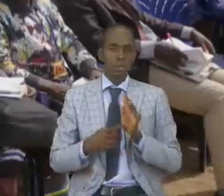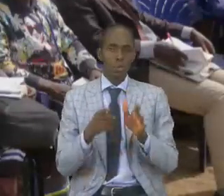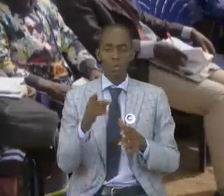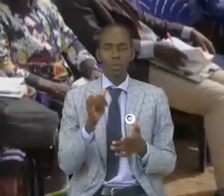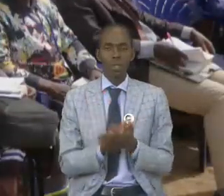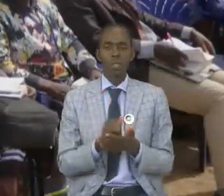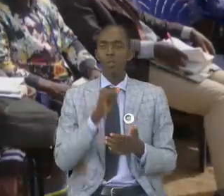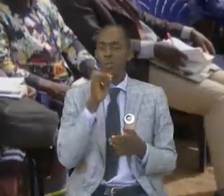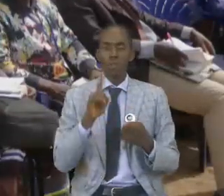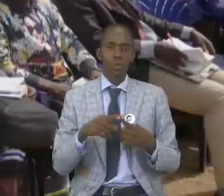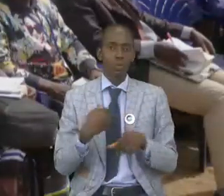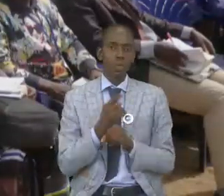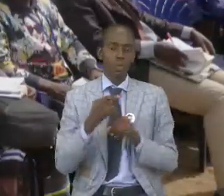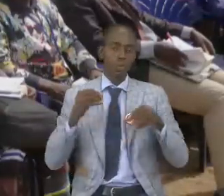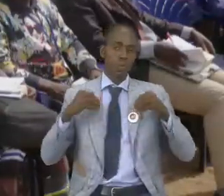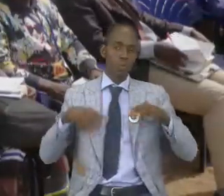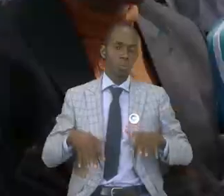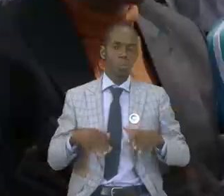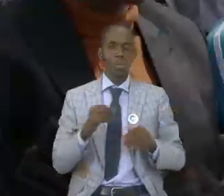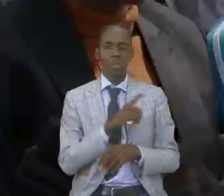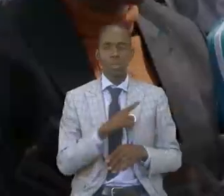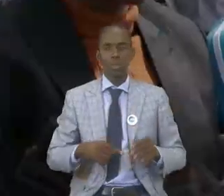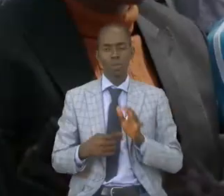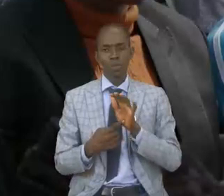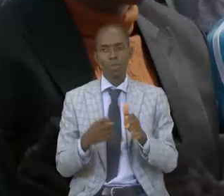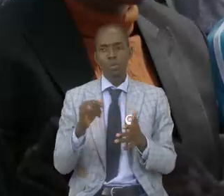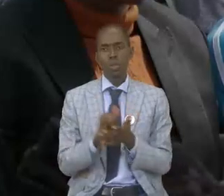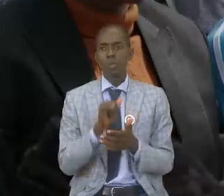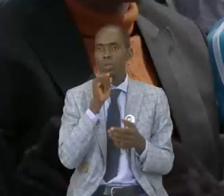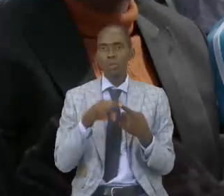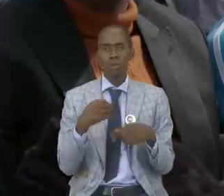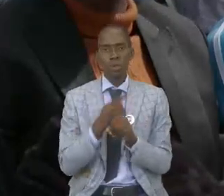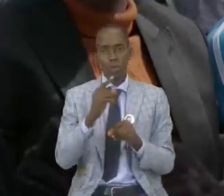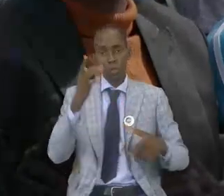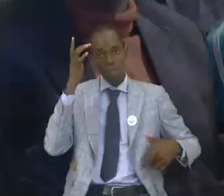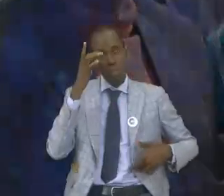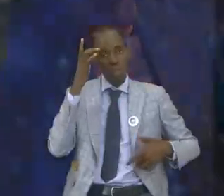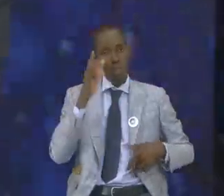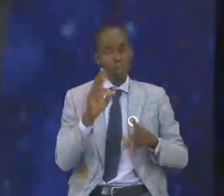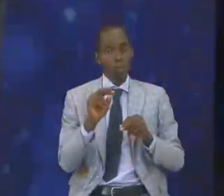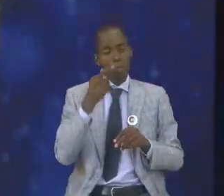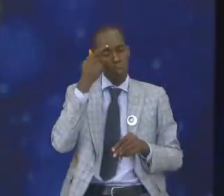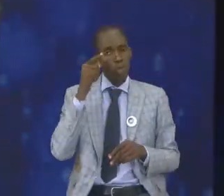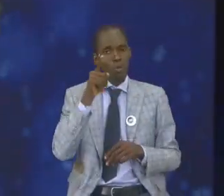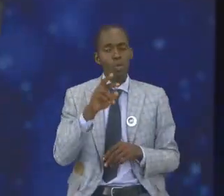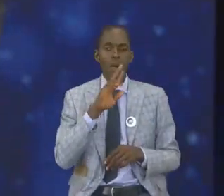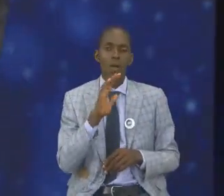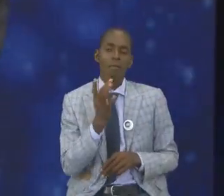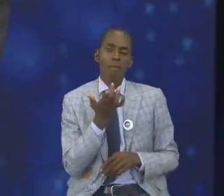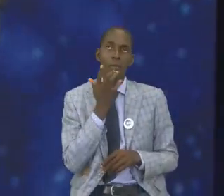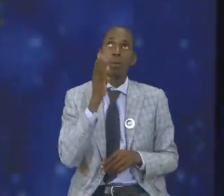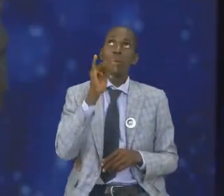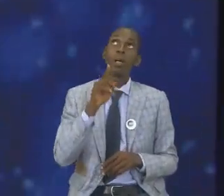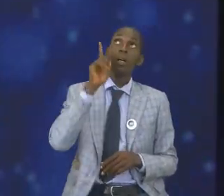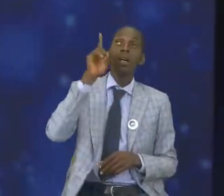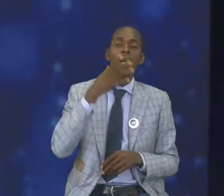showed you that not to make you sick. He showed you because you're a favorite of his, and you're going to see the